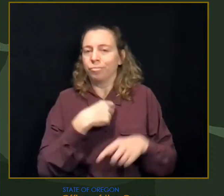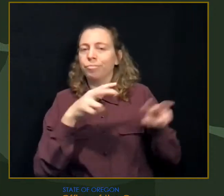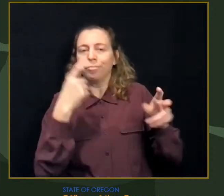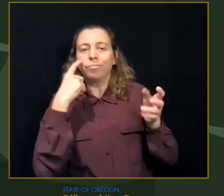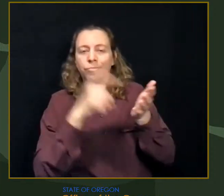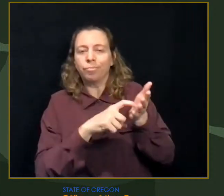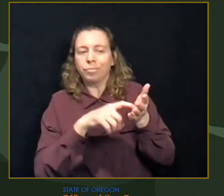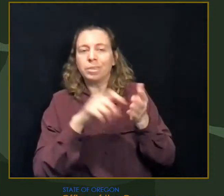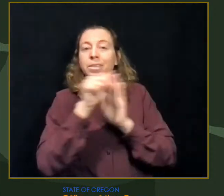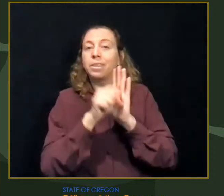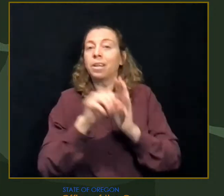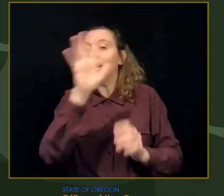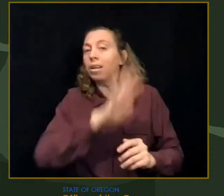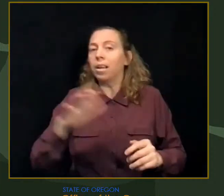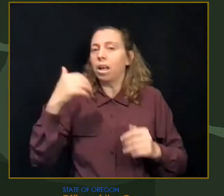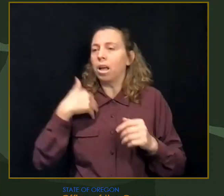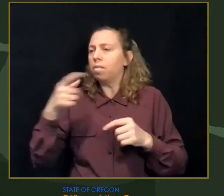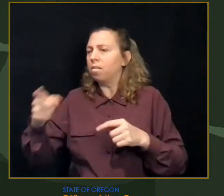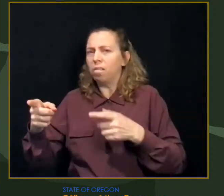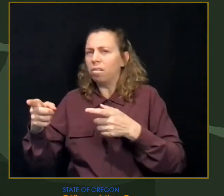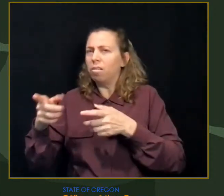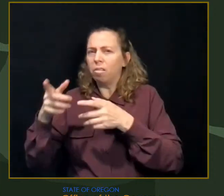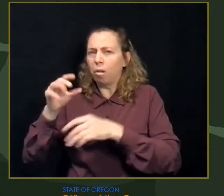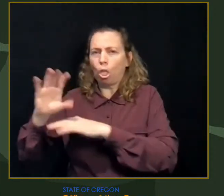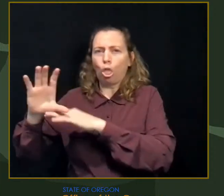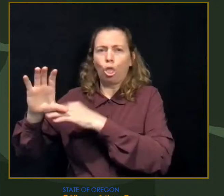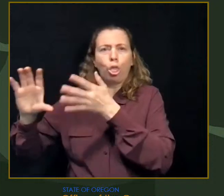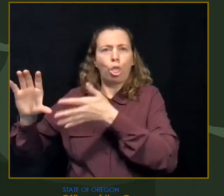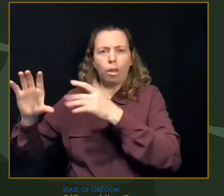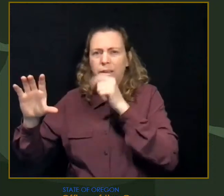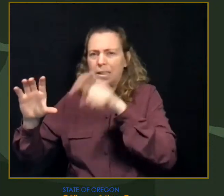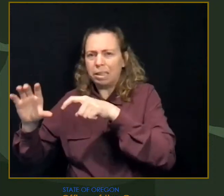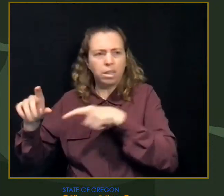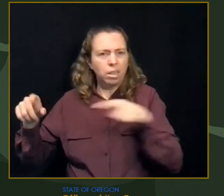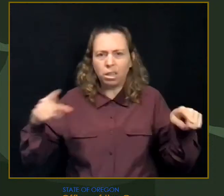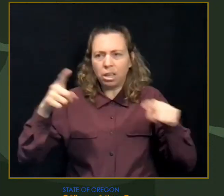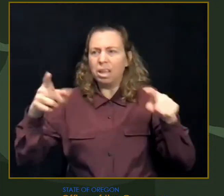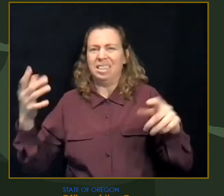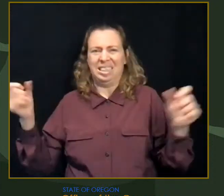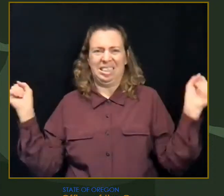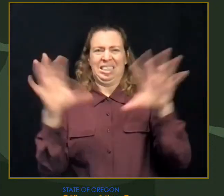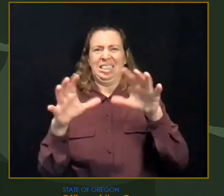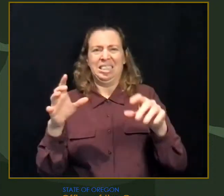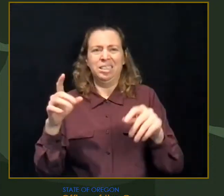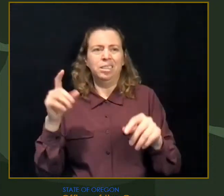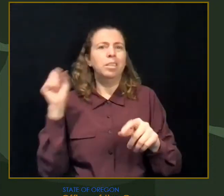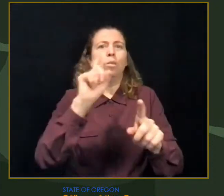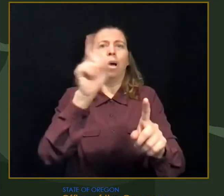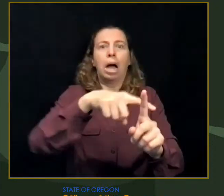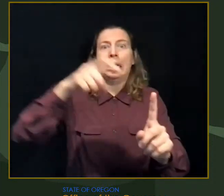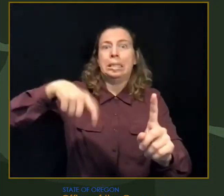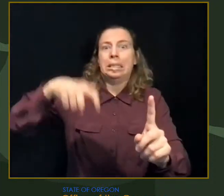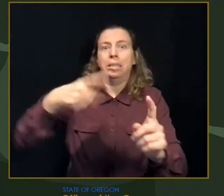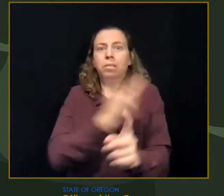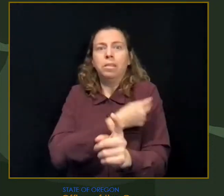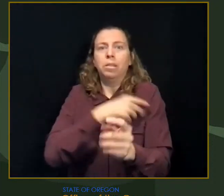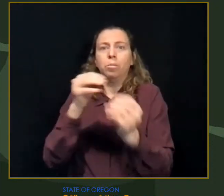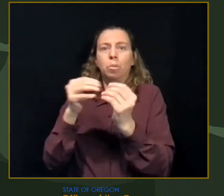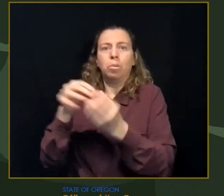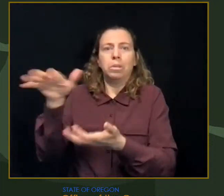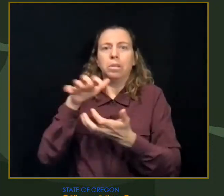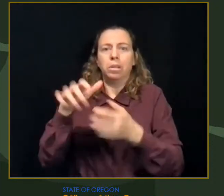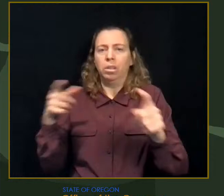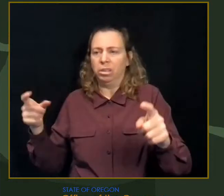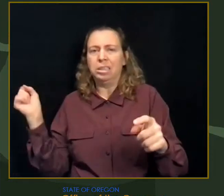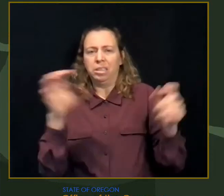doses to where we know there's still a strong demand. And again, in every part of our state, working with providers in the outpatient setting